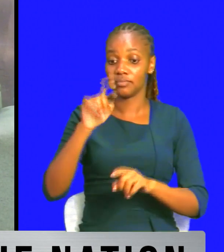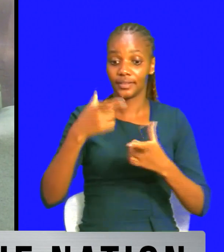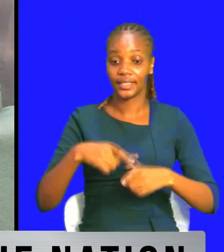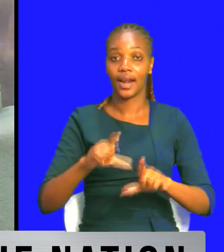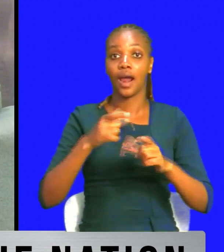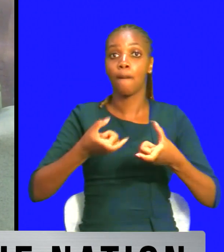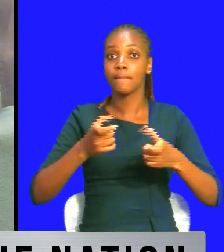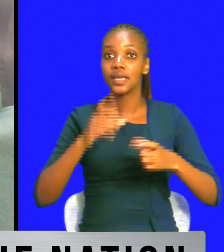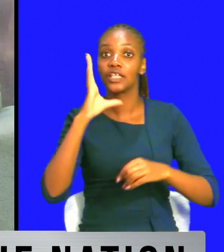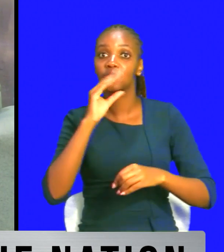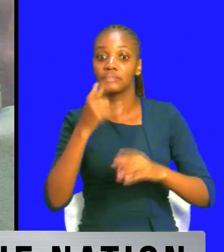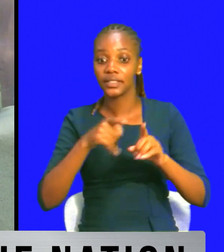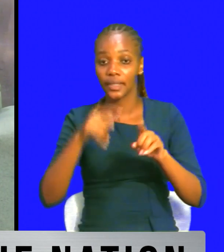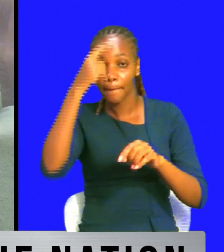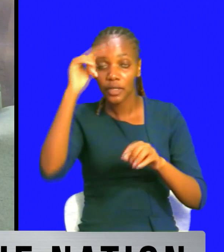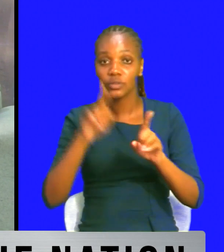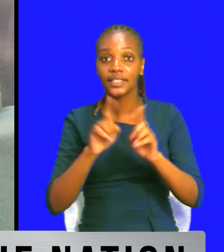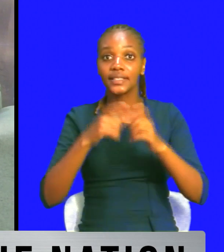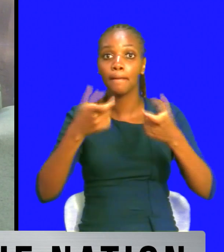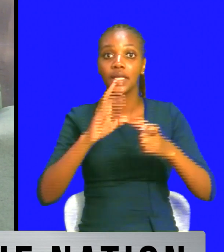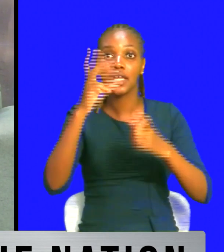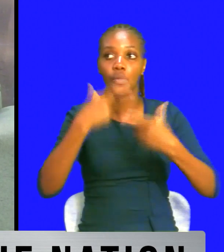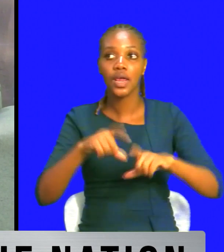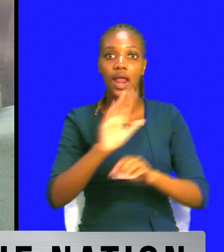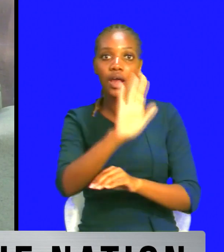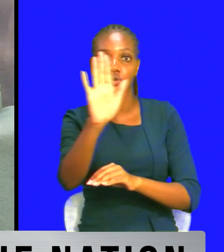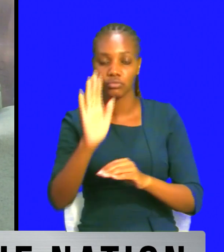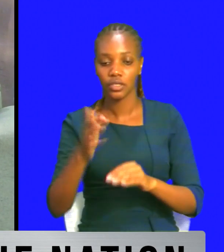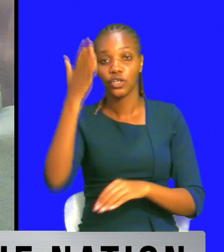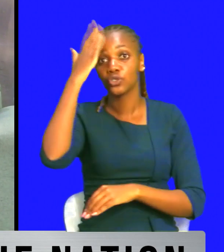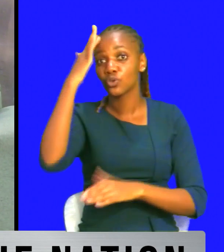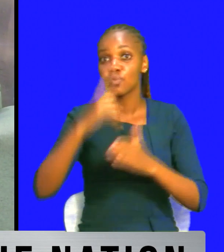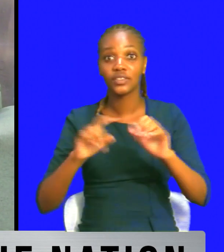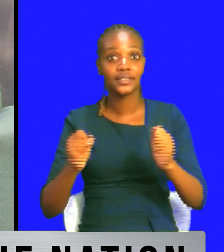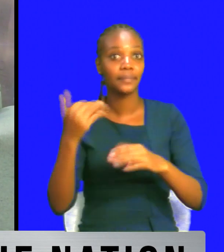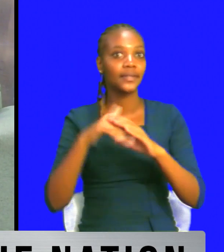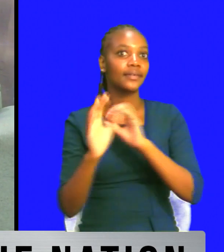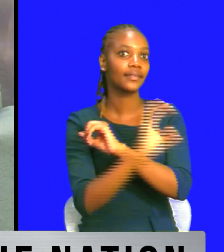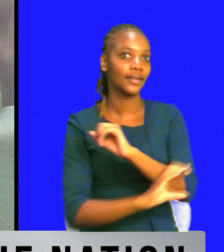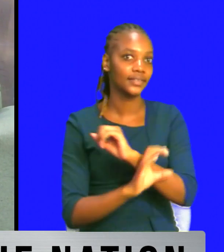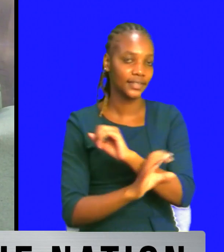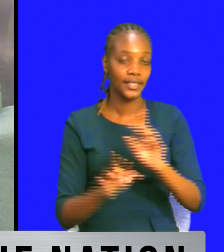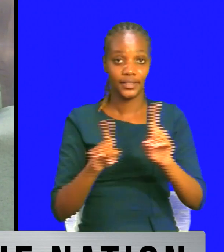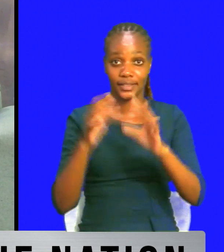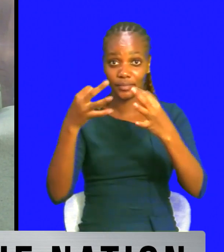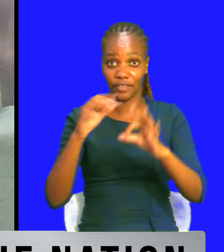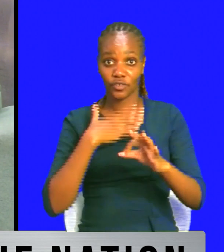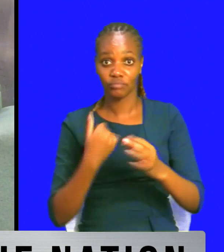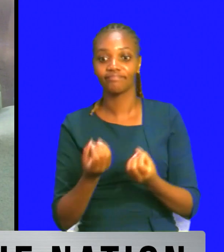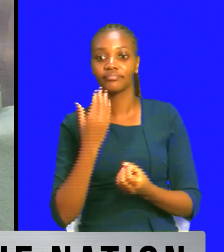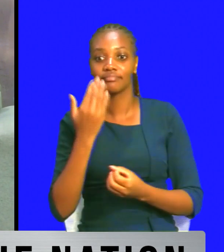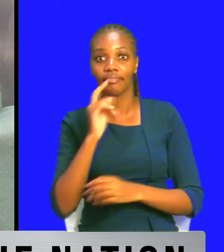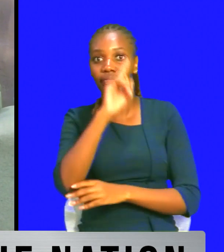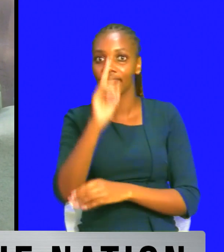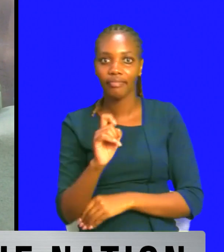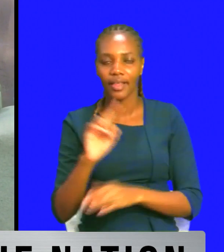to speak, because that same media will allow you to be able to know what is happening in the country. For you to deal with the questions, Yeah. you'll